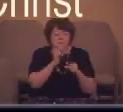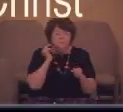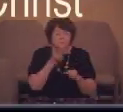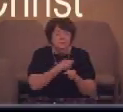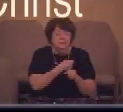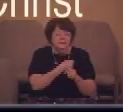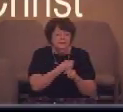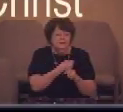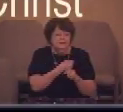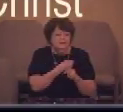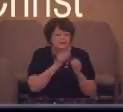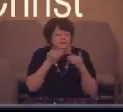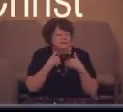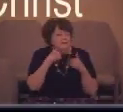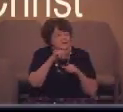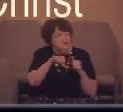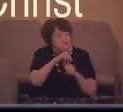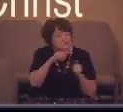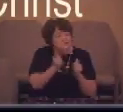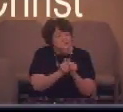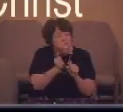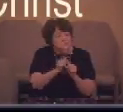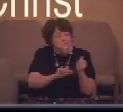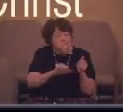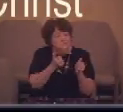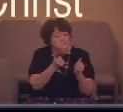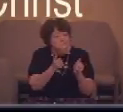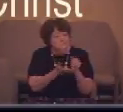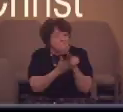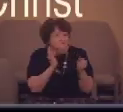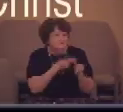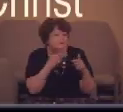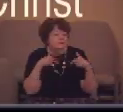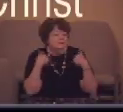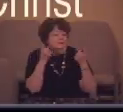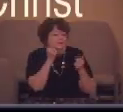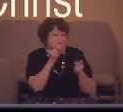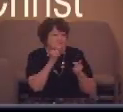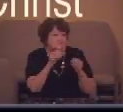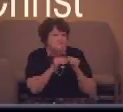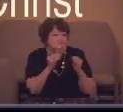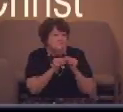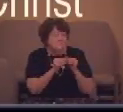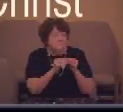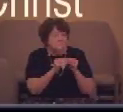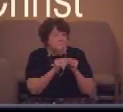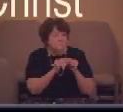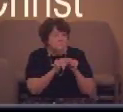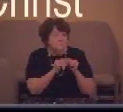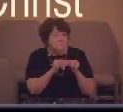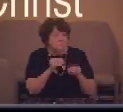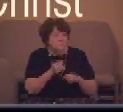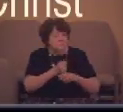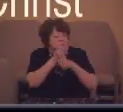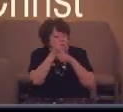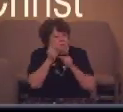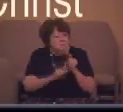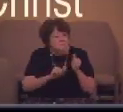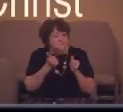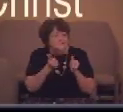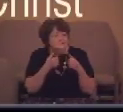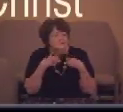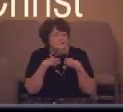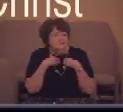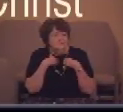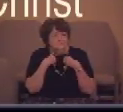us to be in relationship with one another. Help us to live each day more devoted to each other and stronger